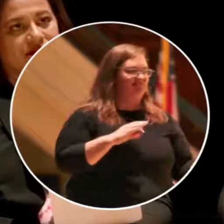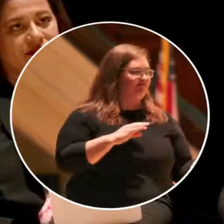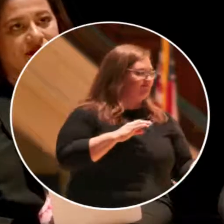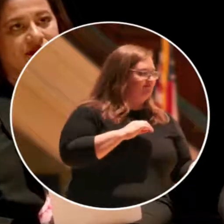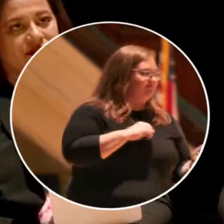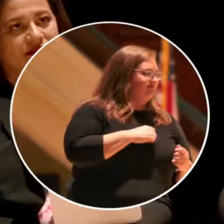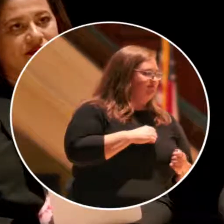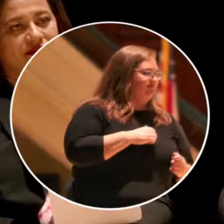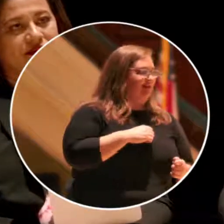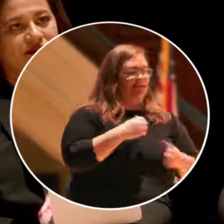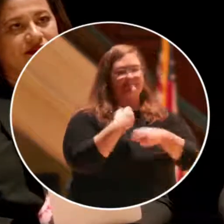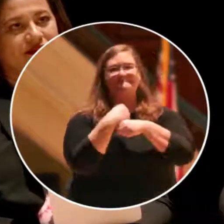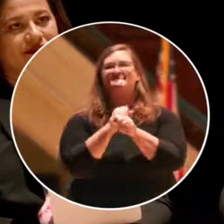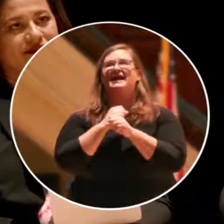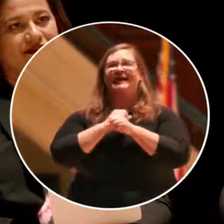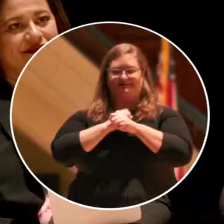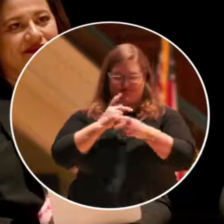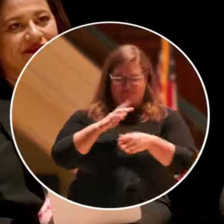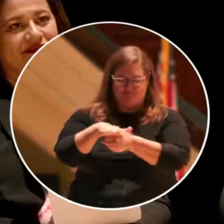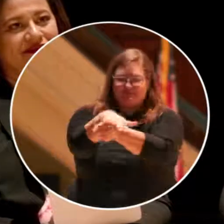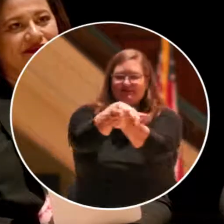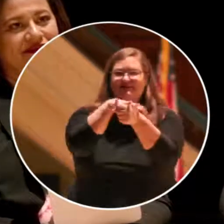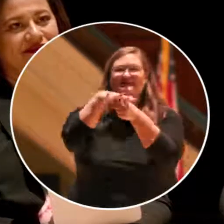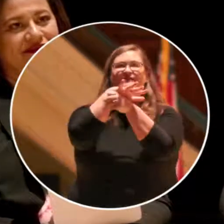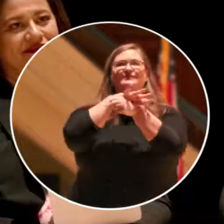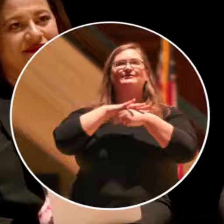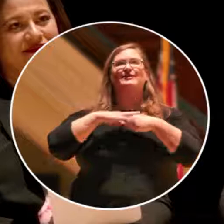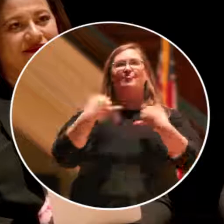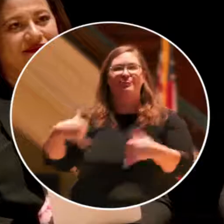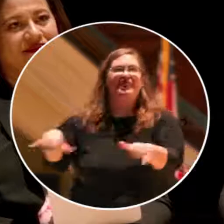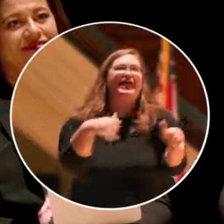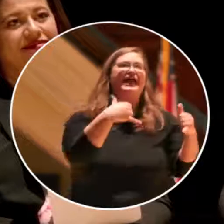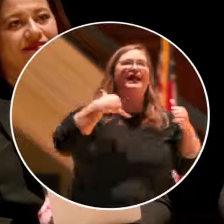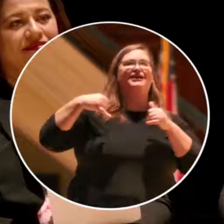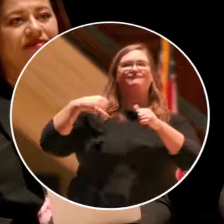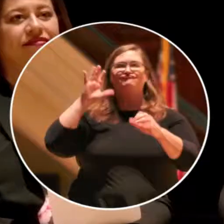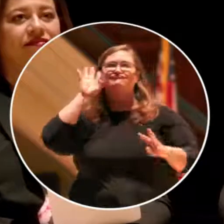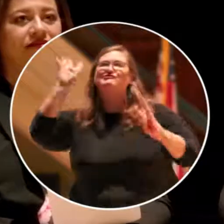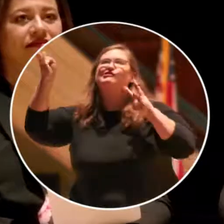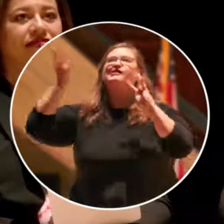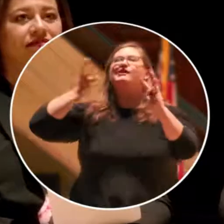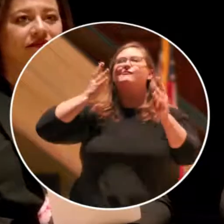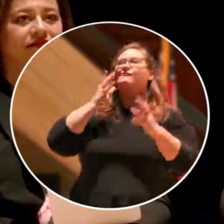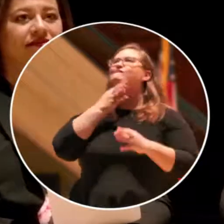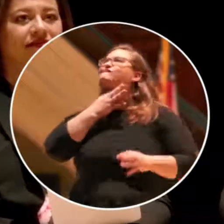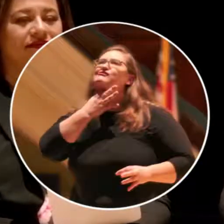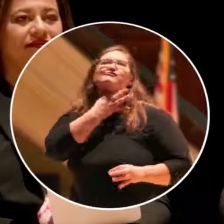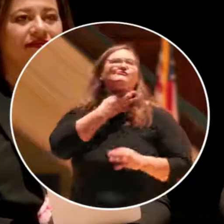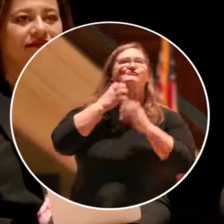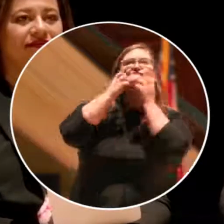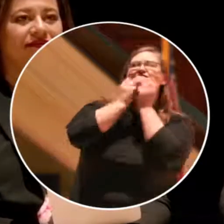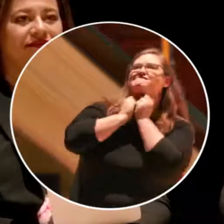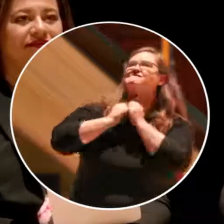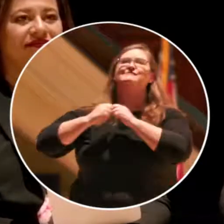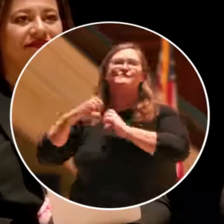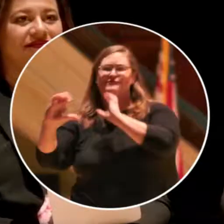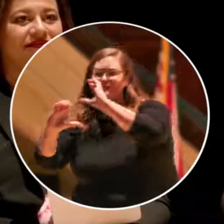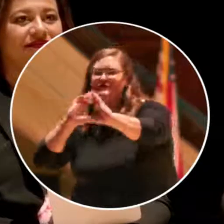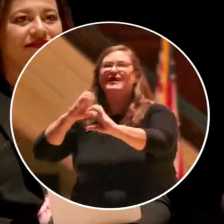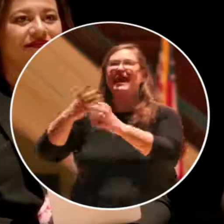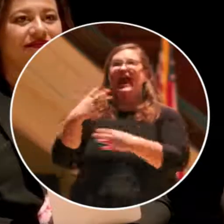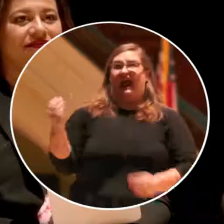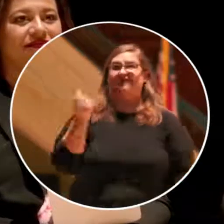Creating room for kids to play, create, wonder, evaluate, grow, communicate, and